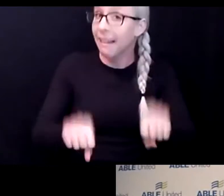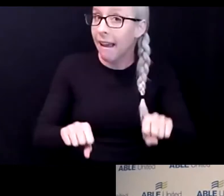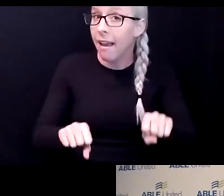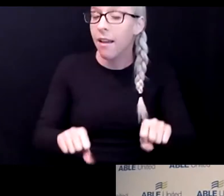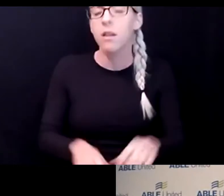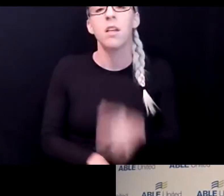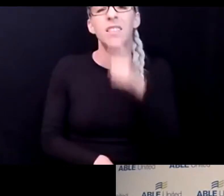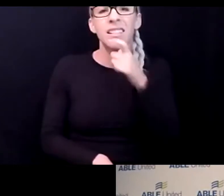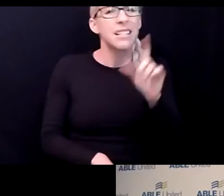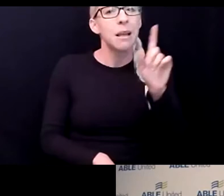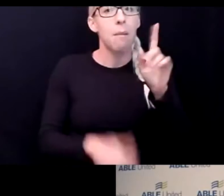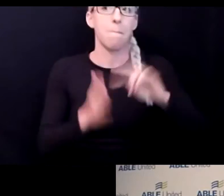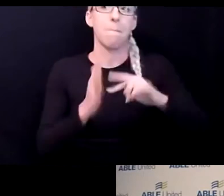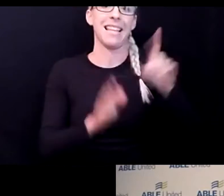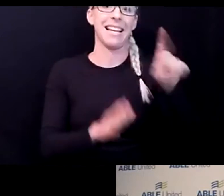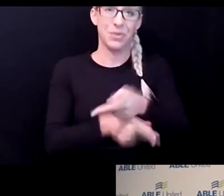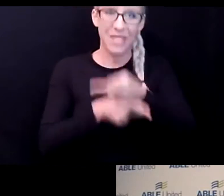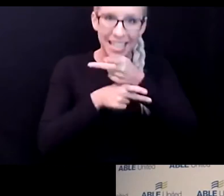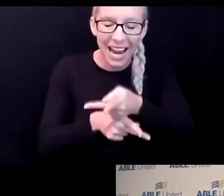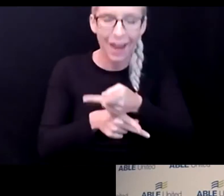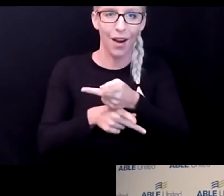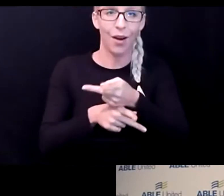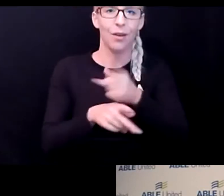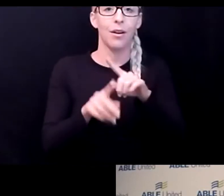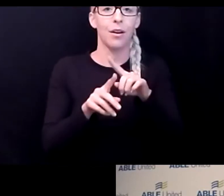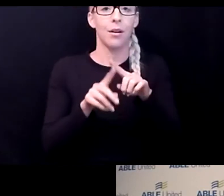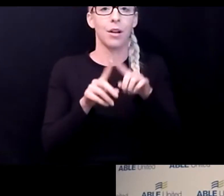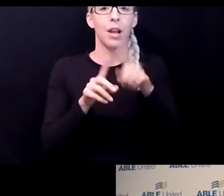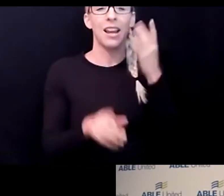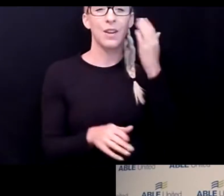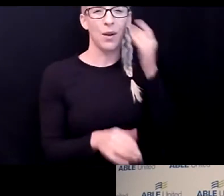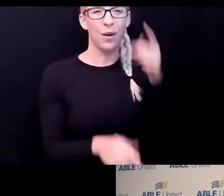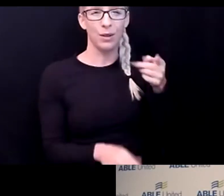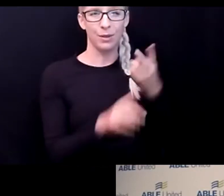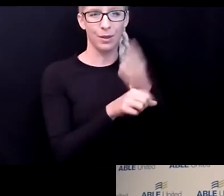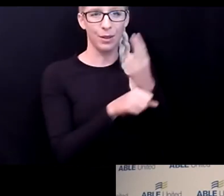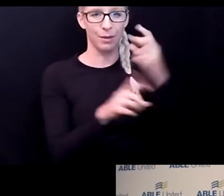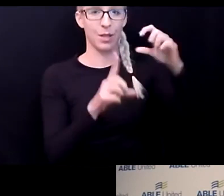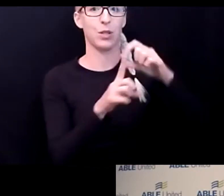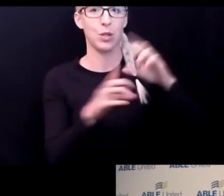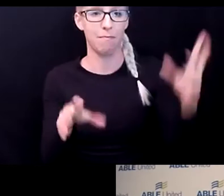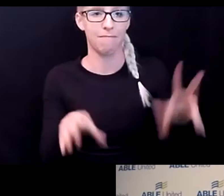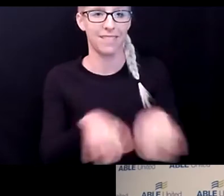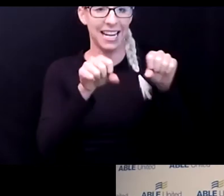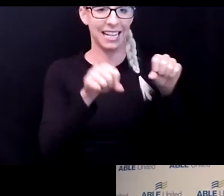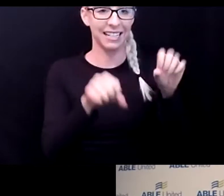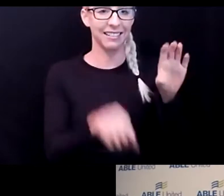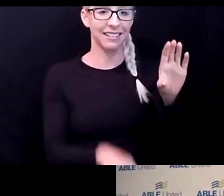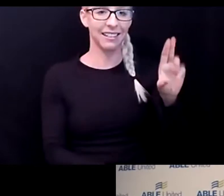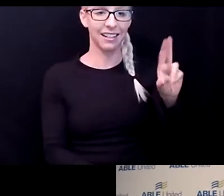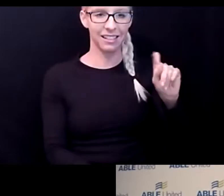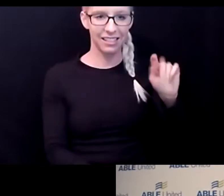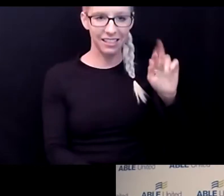that young adult, they don't have to take custody. I know you use that term with the other question, but, guardians do not have to be a custodial parent